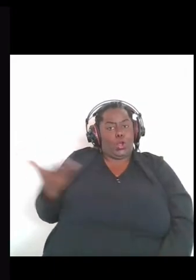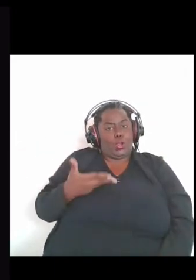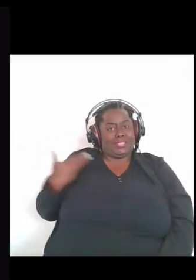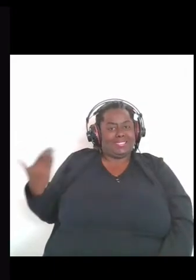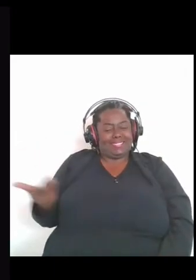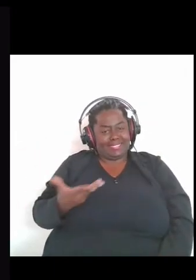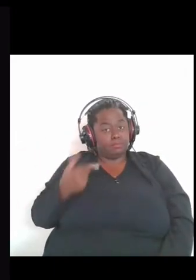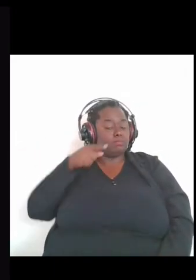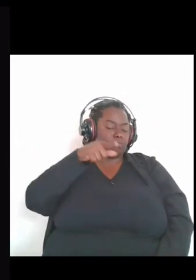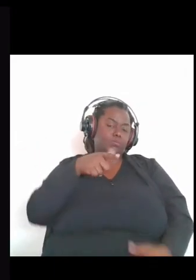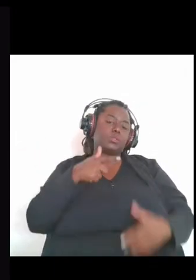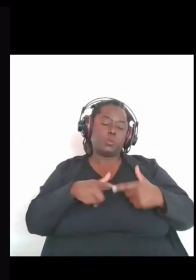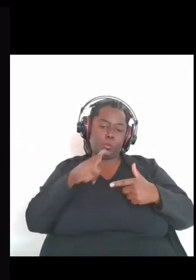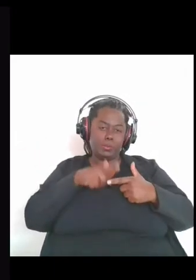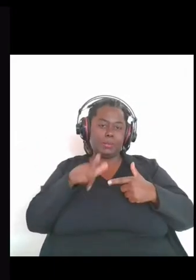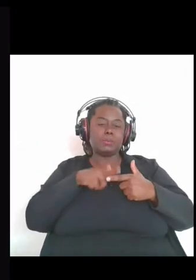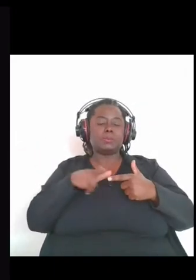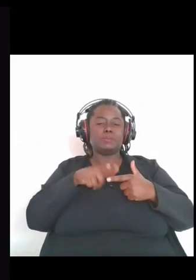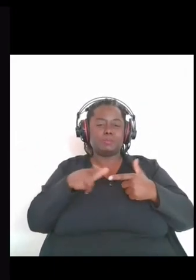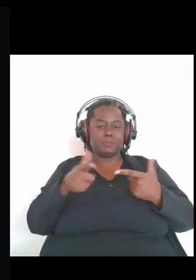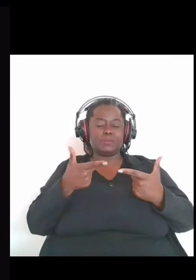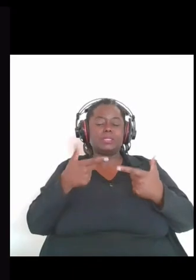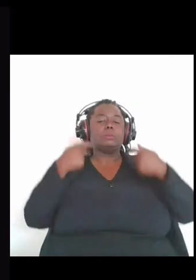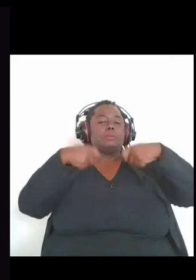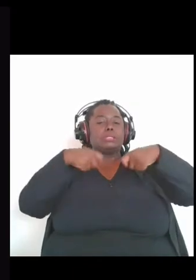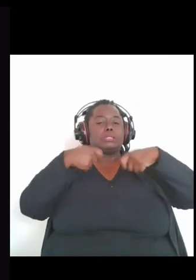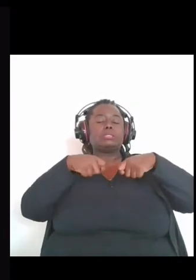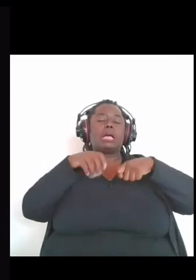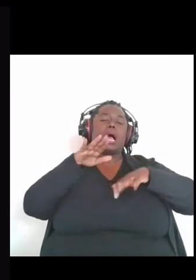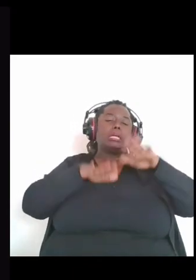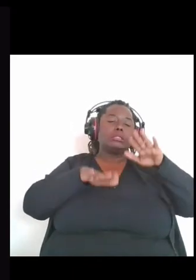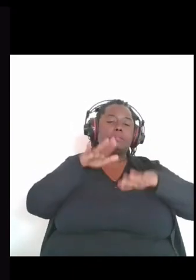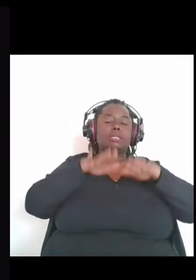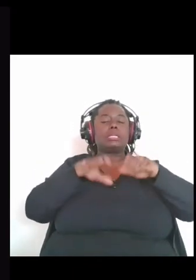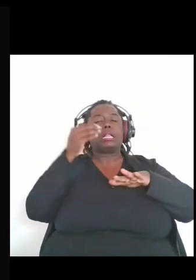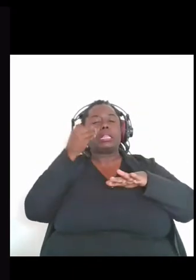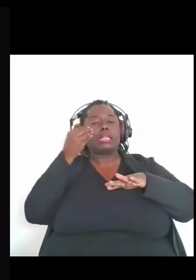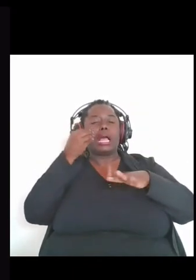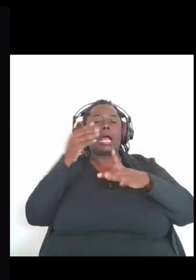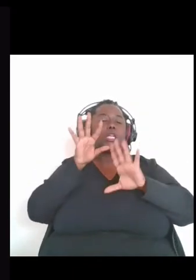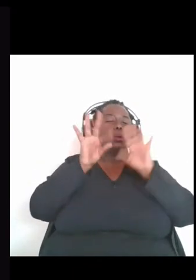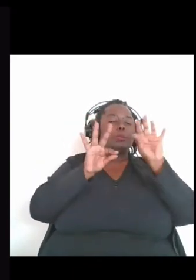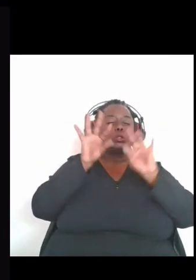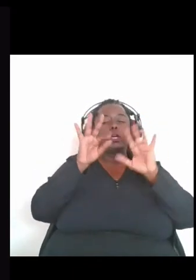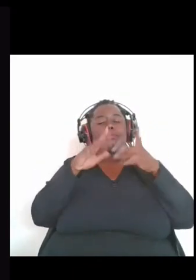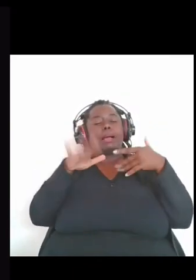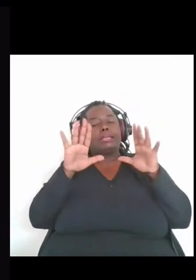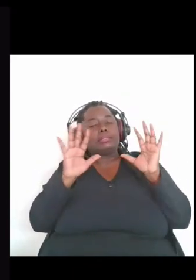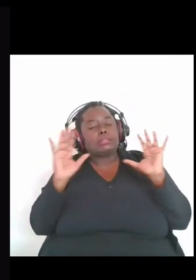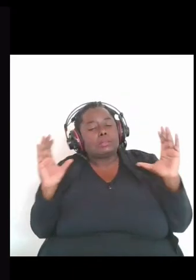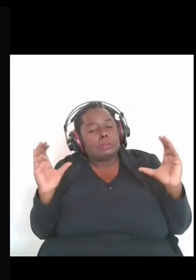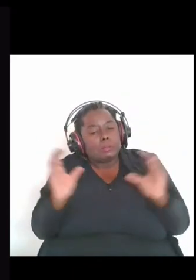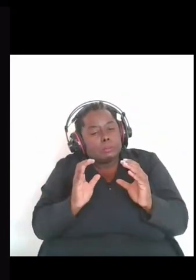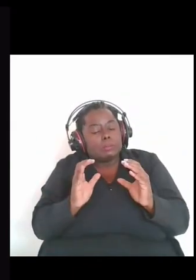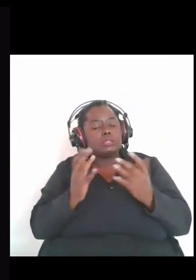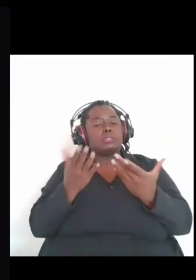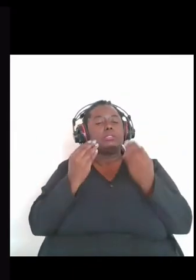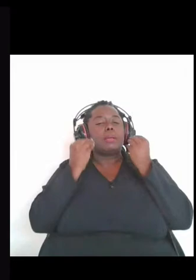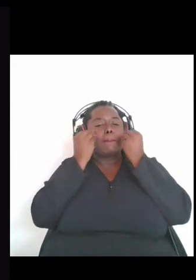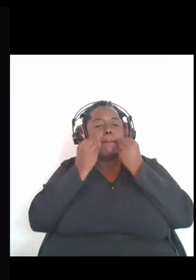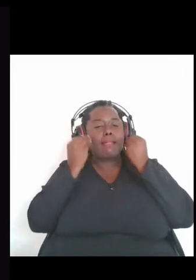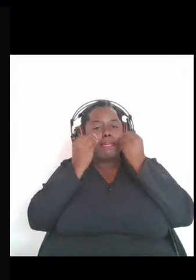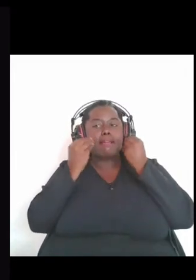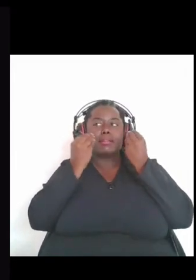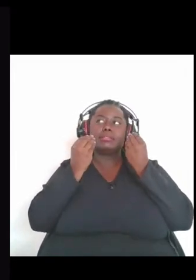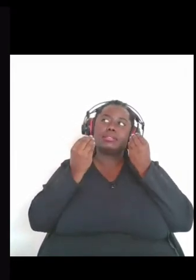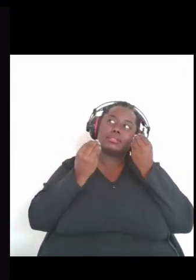or make this uh experiences a little more shared or smaller uh not smaller team but at